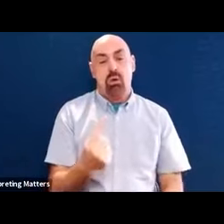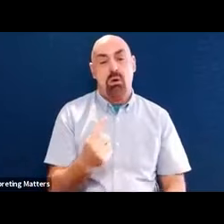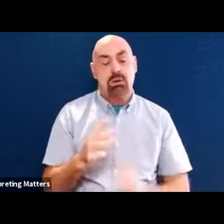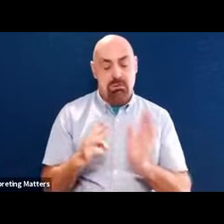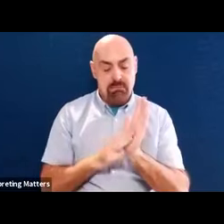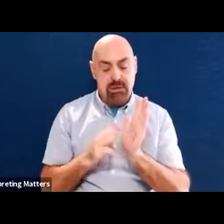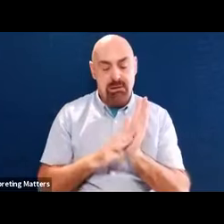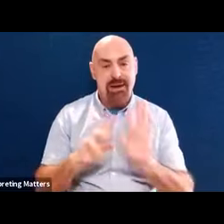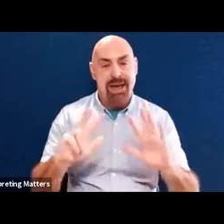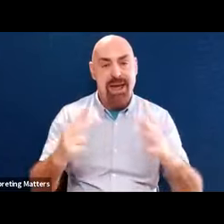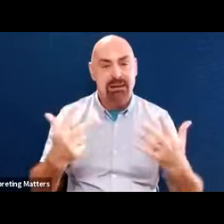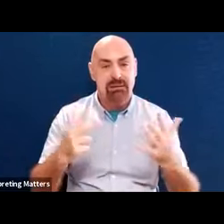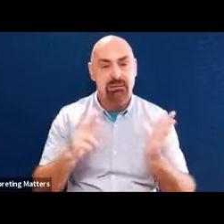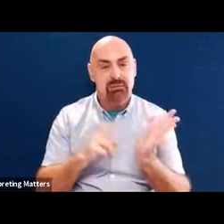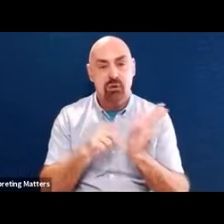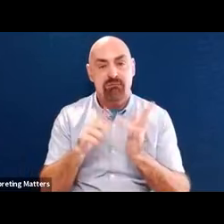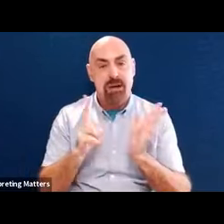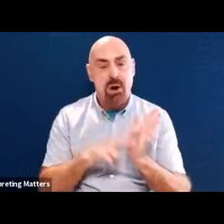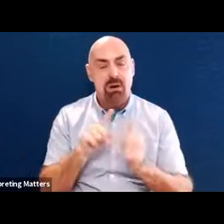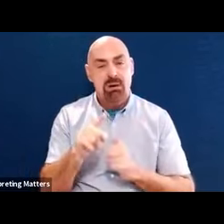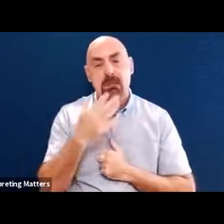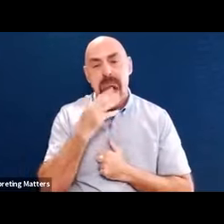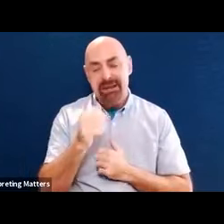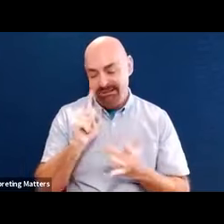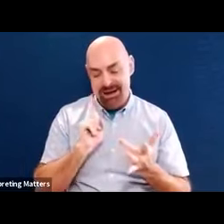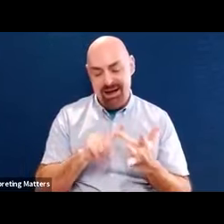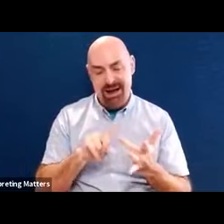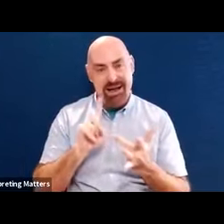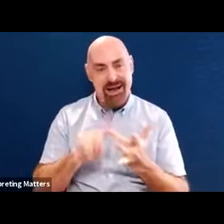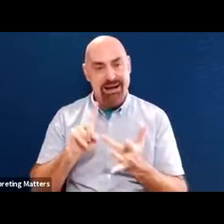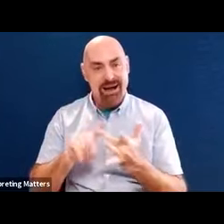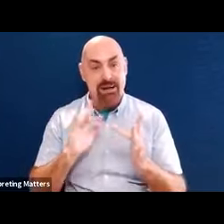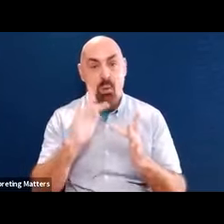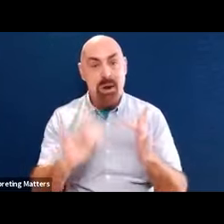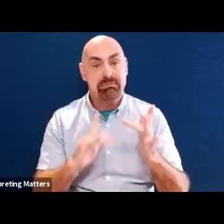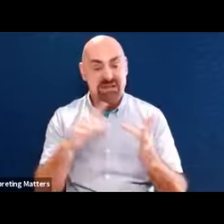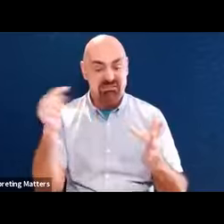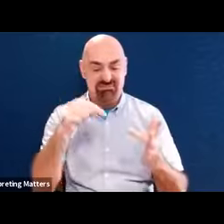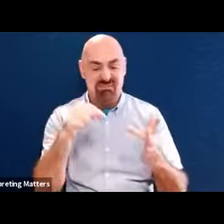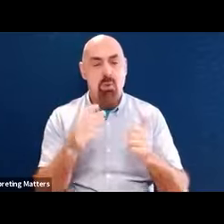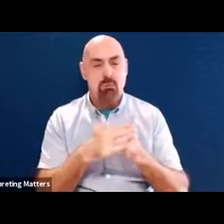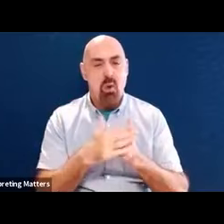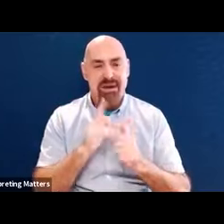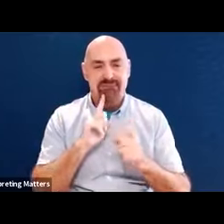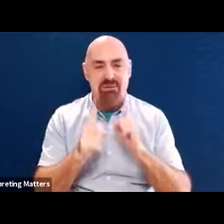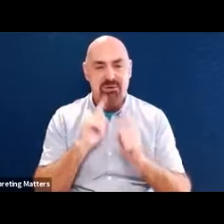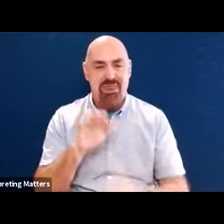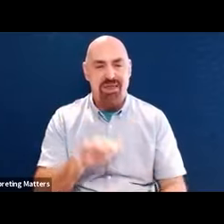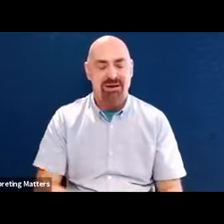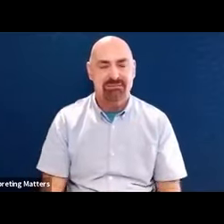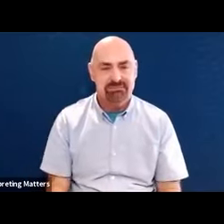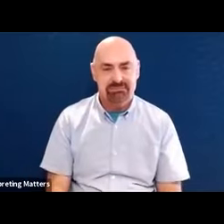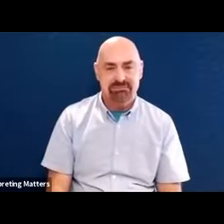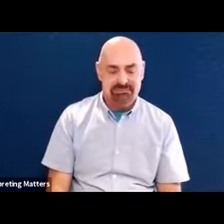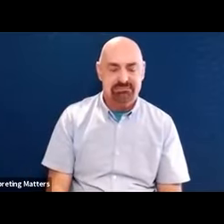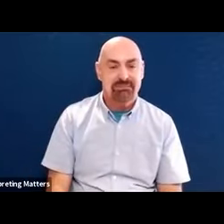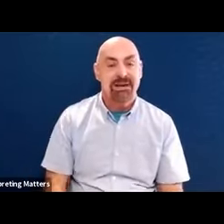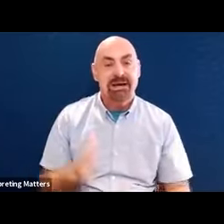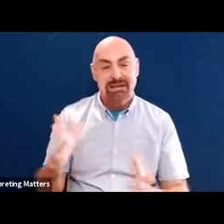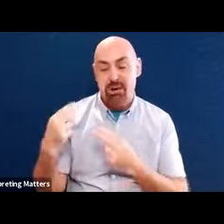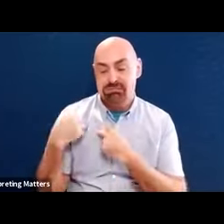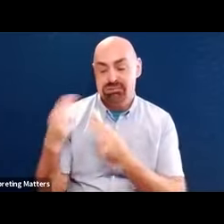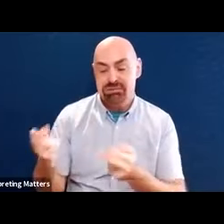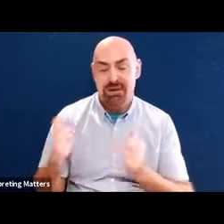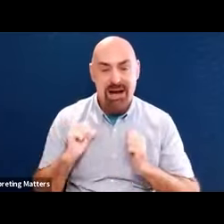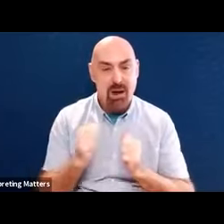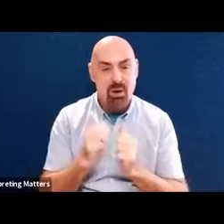8th of November. So please go to the III website for more information on this. And now I'm going to hand you over to our